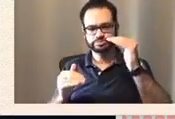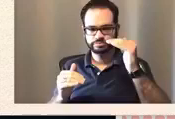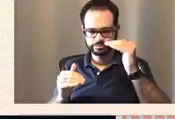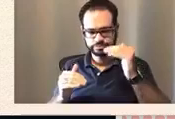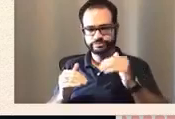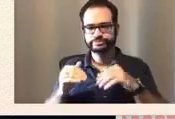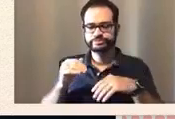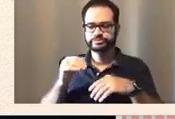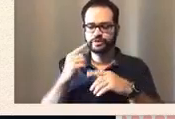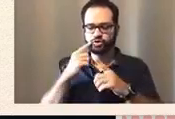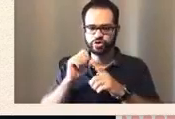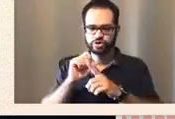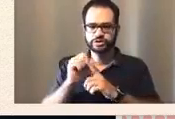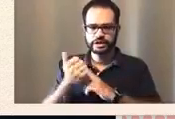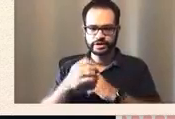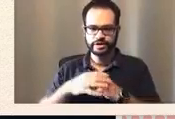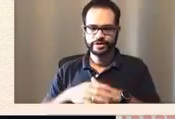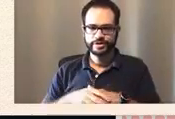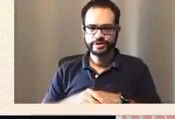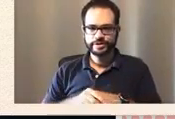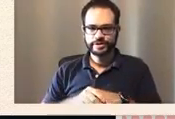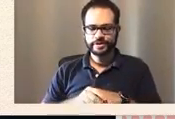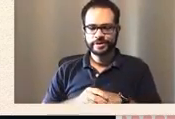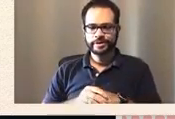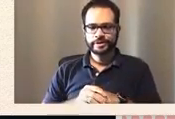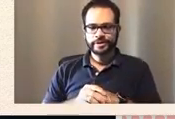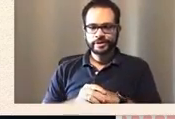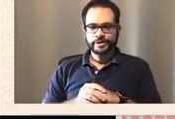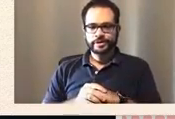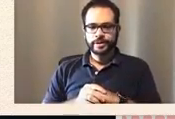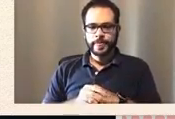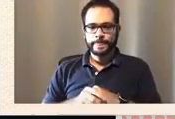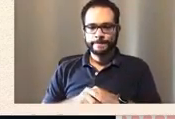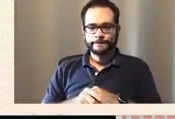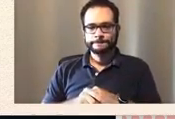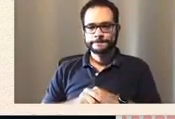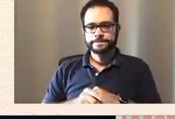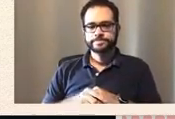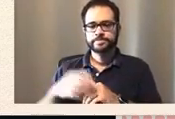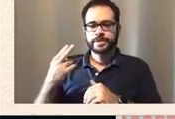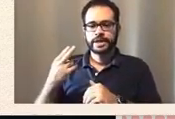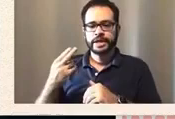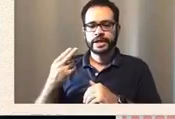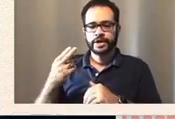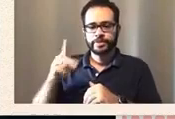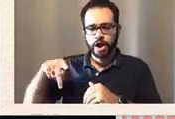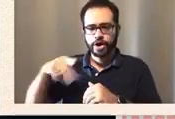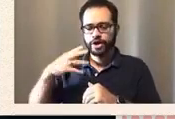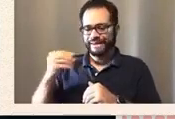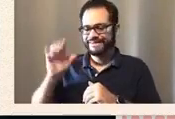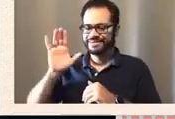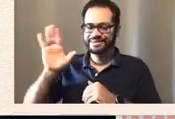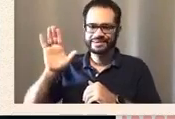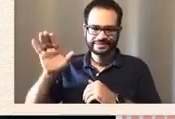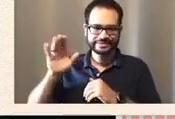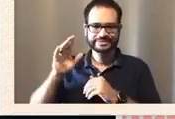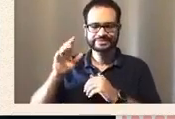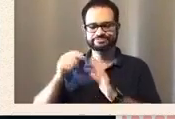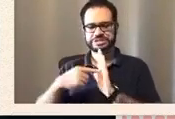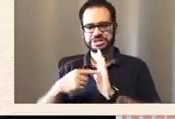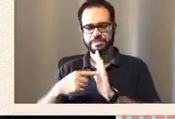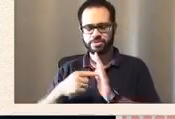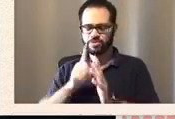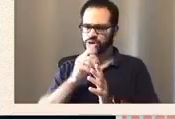Harry Potter and his example really conveys an important message, the